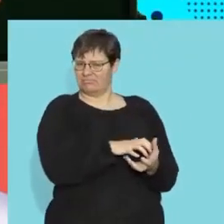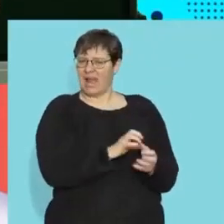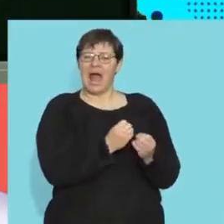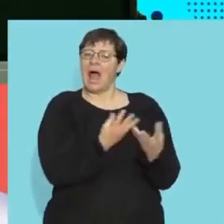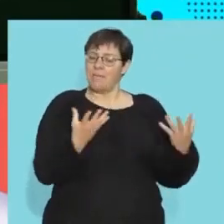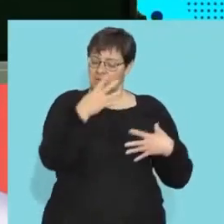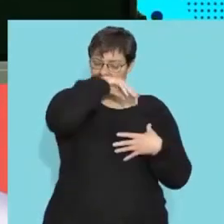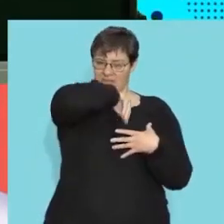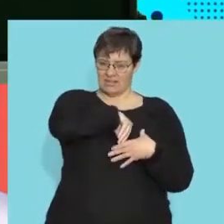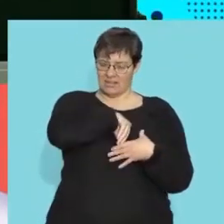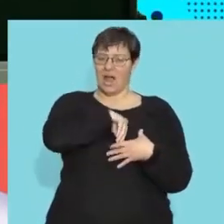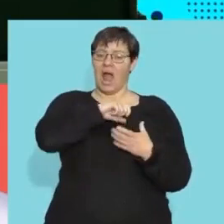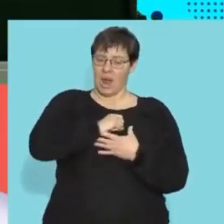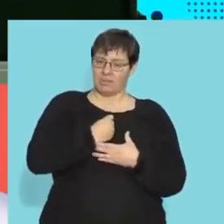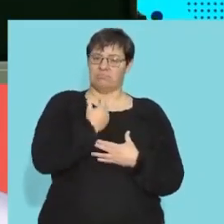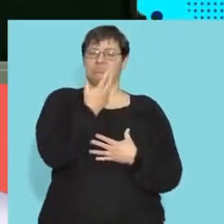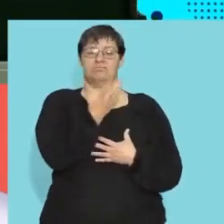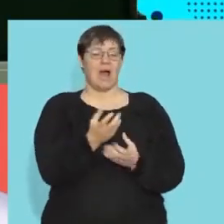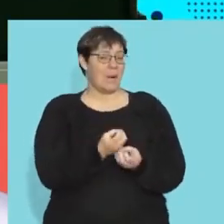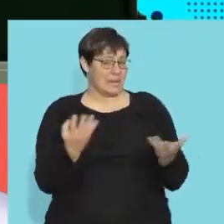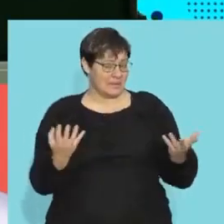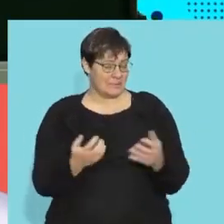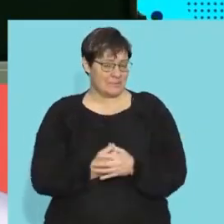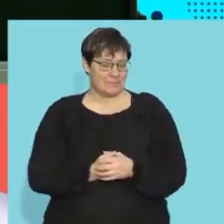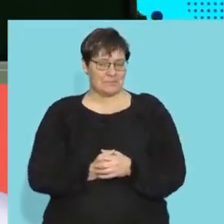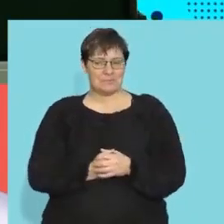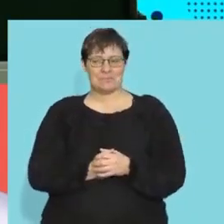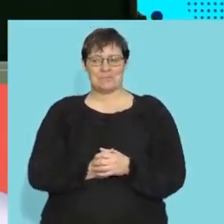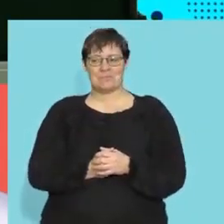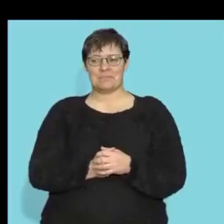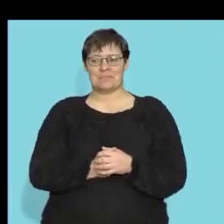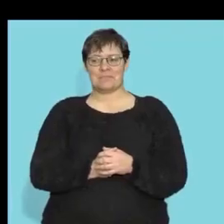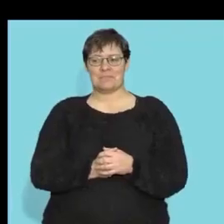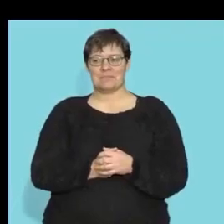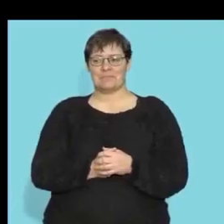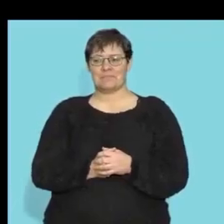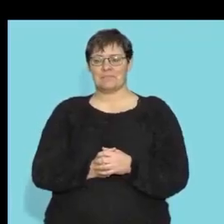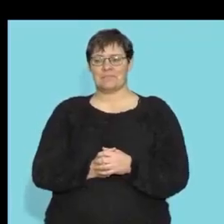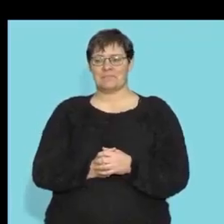how much air do we breathe in and how much do we breathe out?